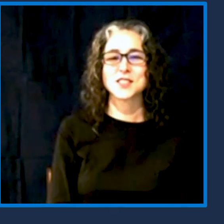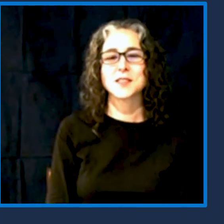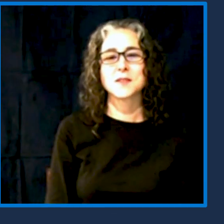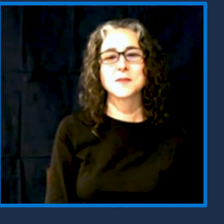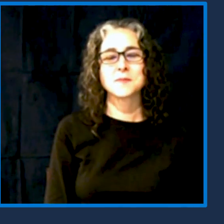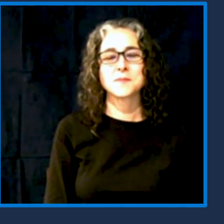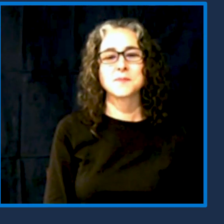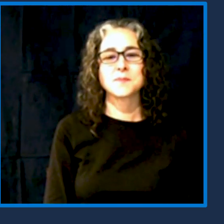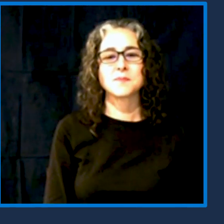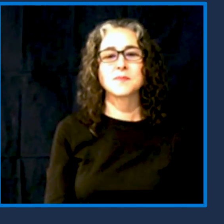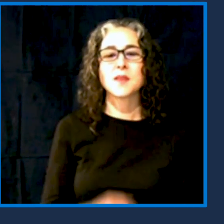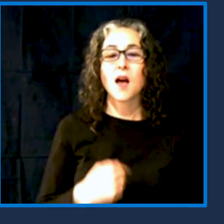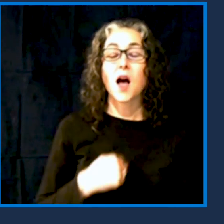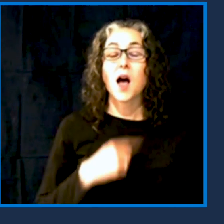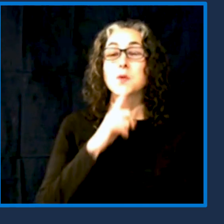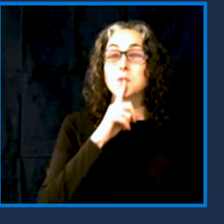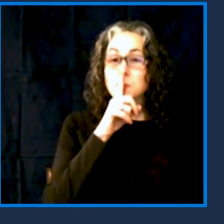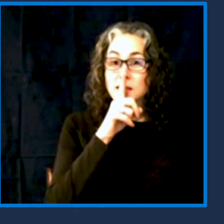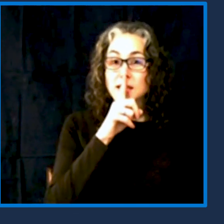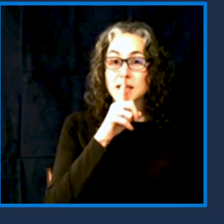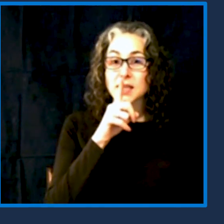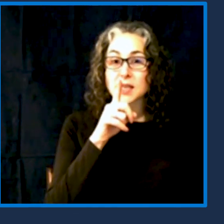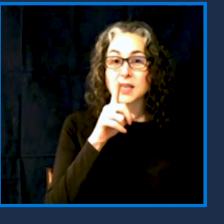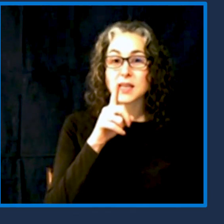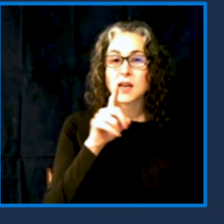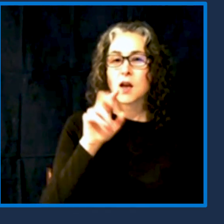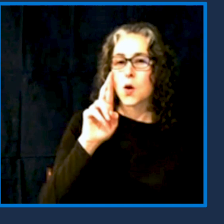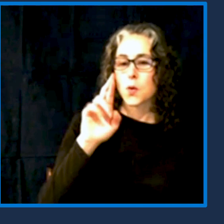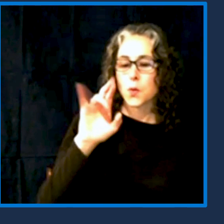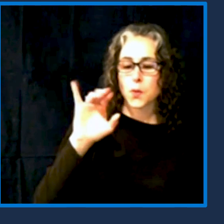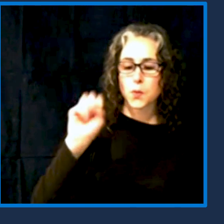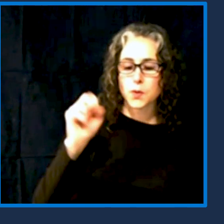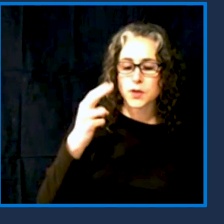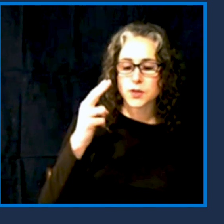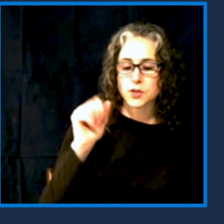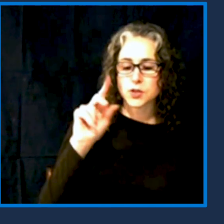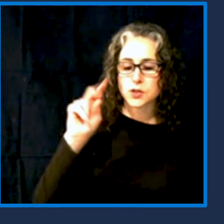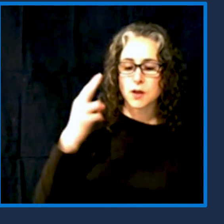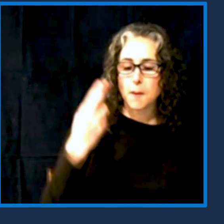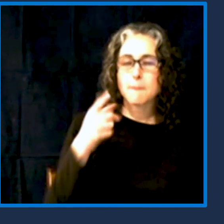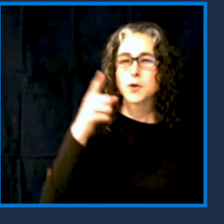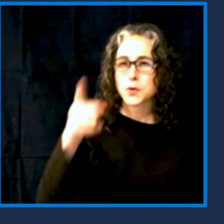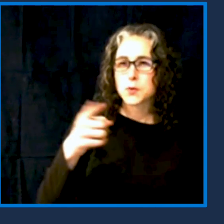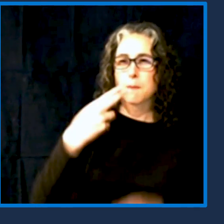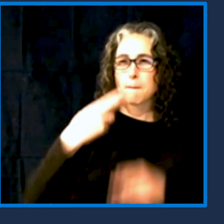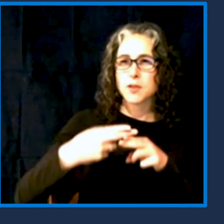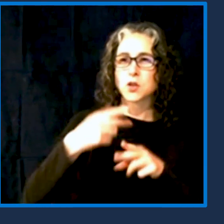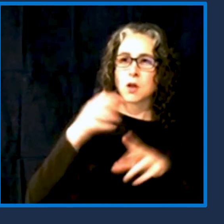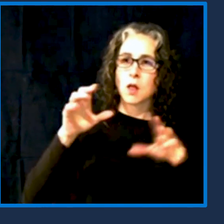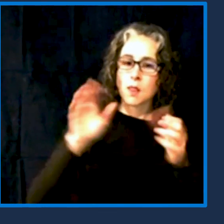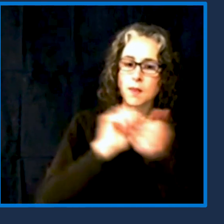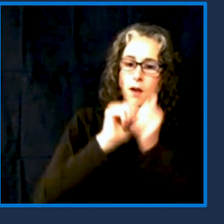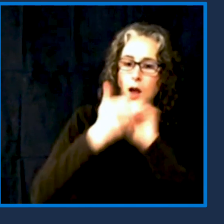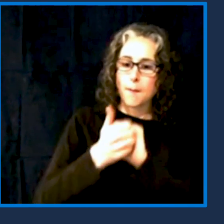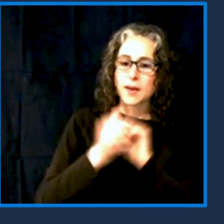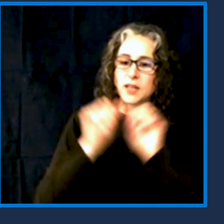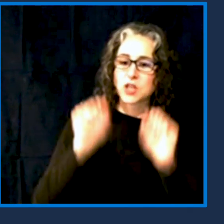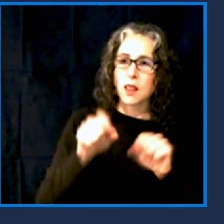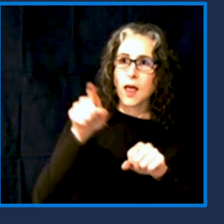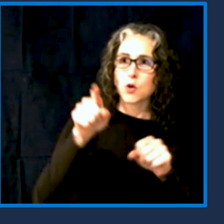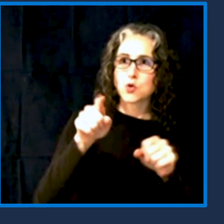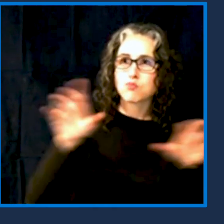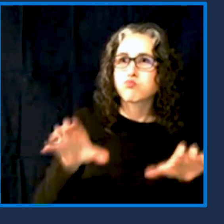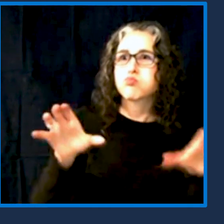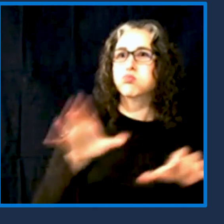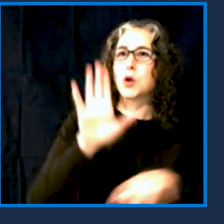What I liked really, Rishabh, that you mentioned is that the accommodations allowed you to perform at your best. And at the end of the day, that's really what